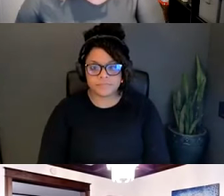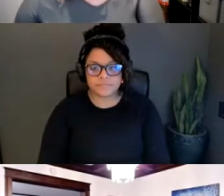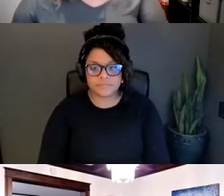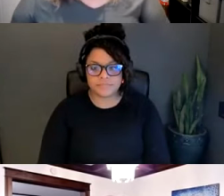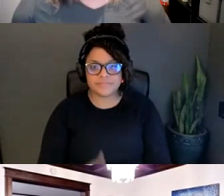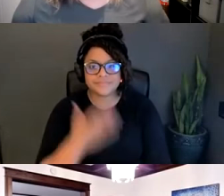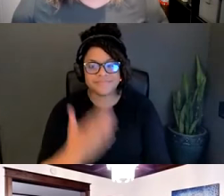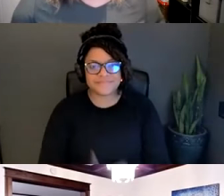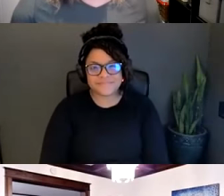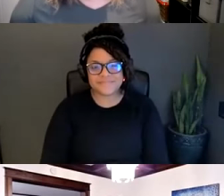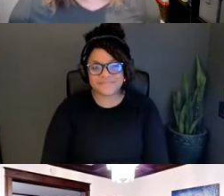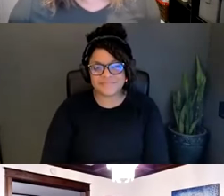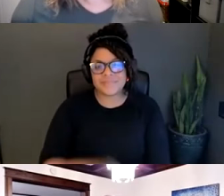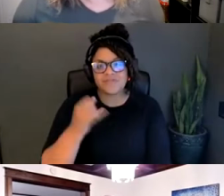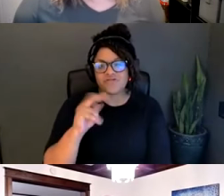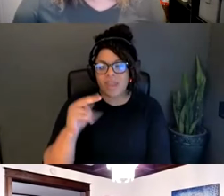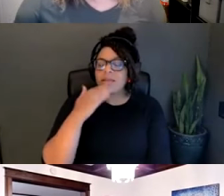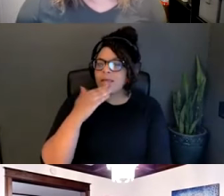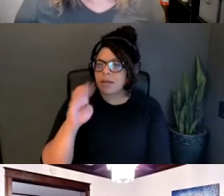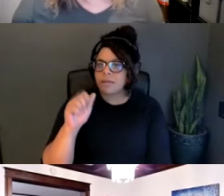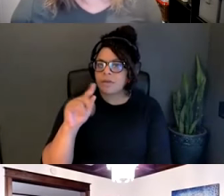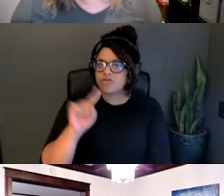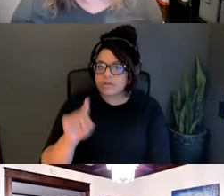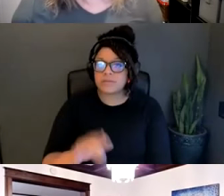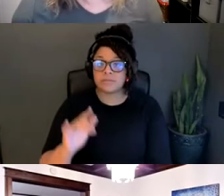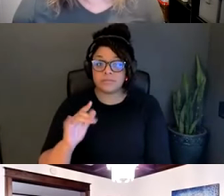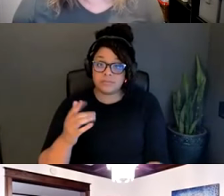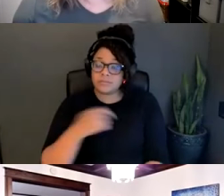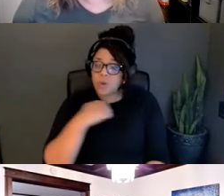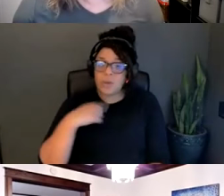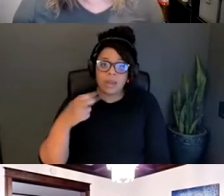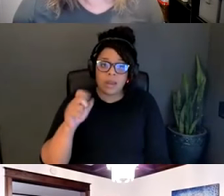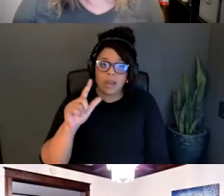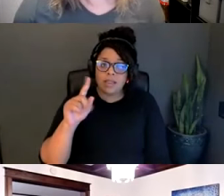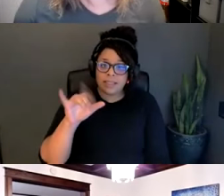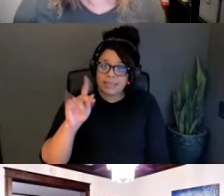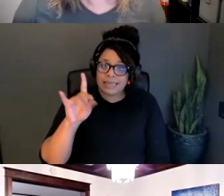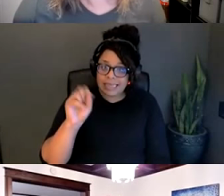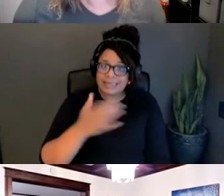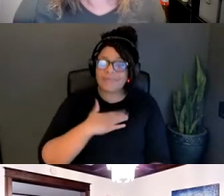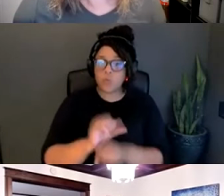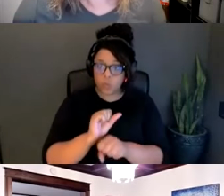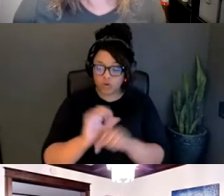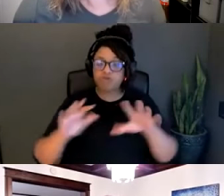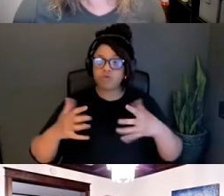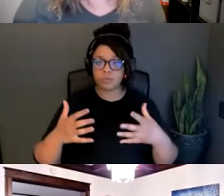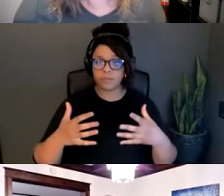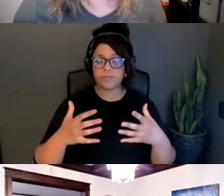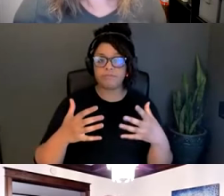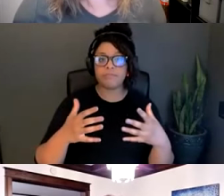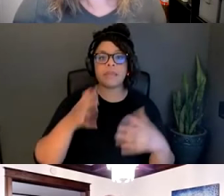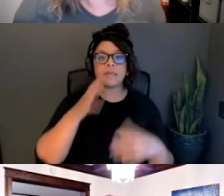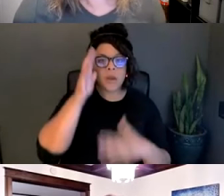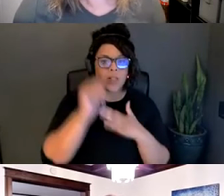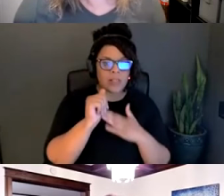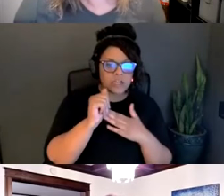Thank you. Thanks, Beatrice. And just to say, we at Healthi Kids currently have a work group of parent leaders